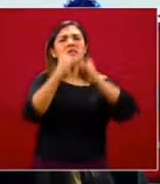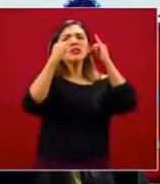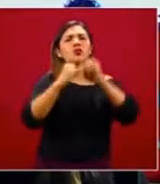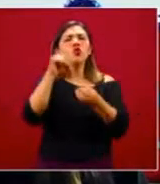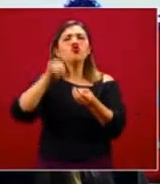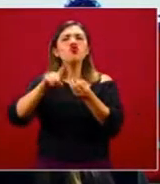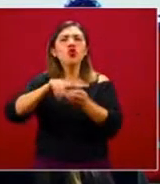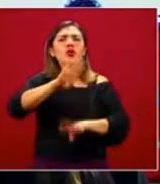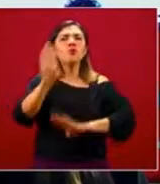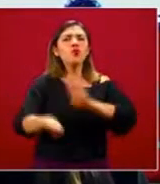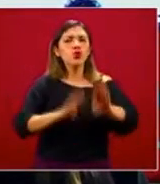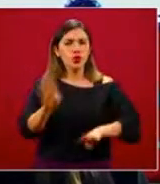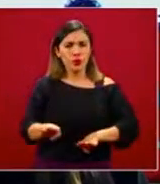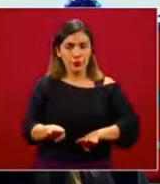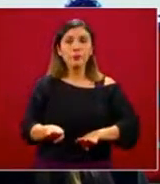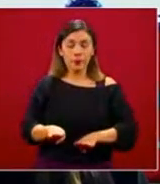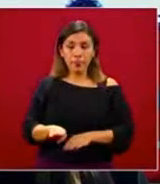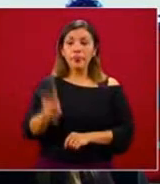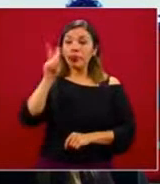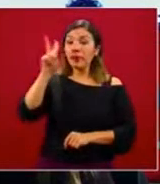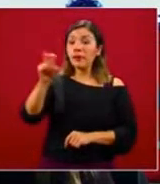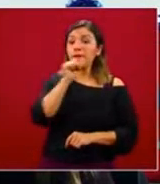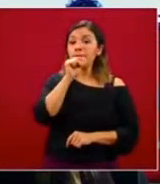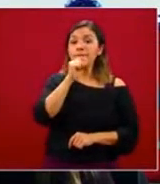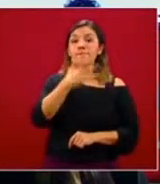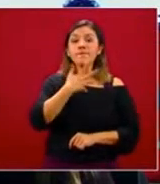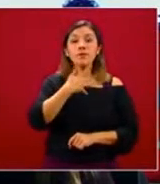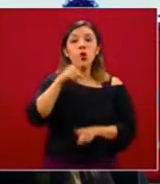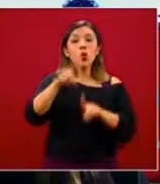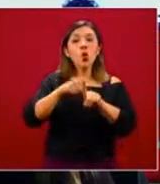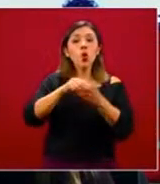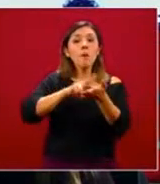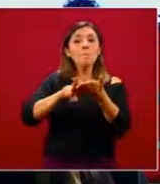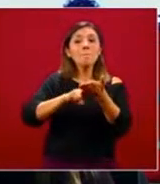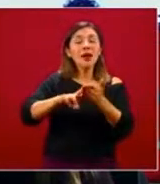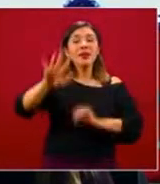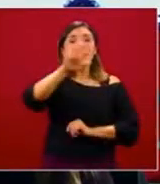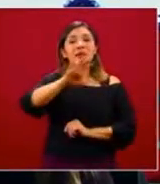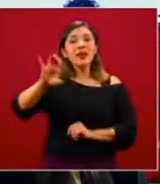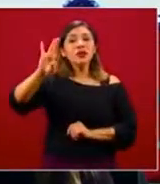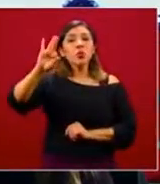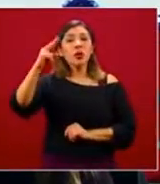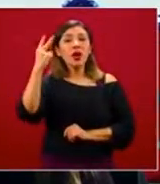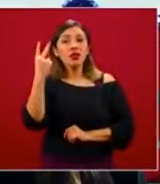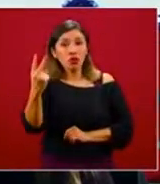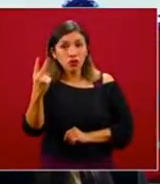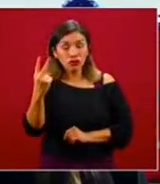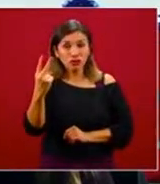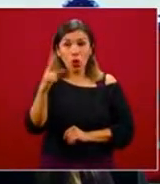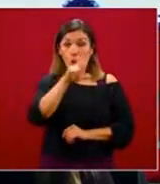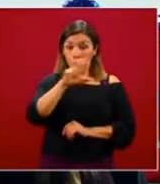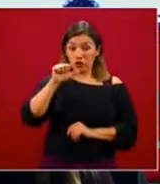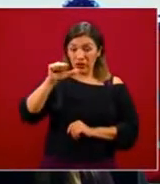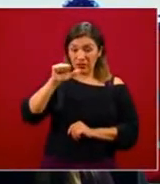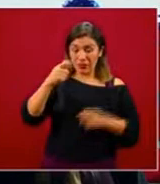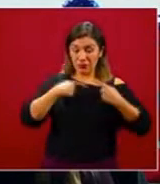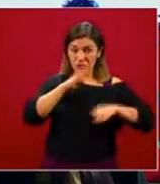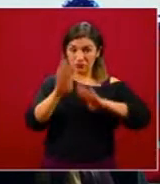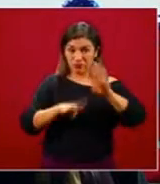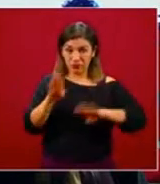817 deaths have spread per institution, per health institution. We can see in